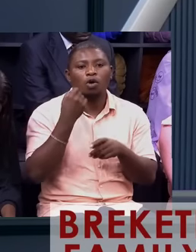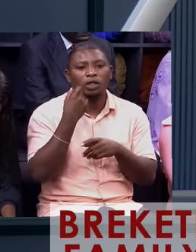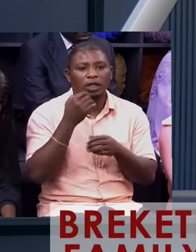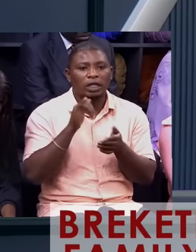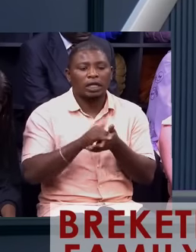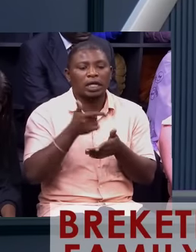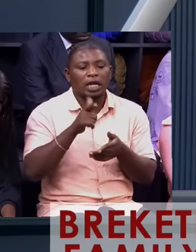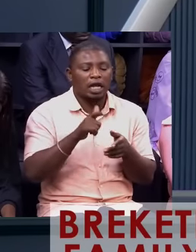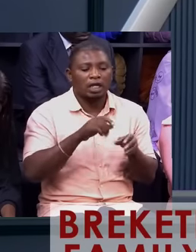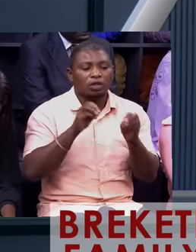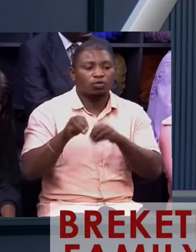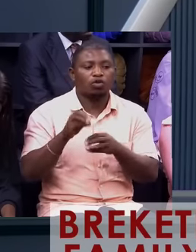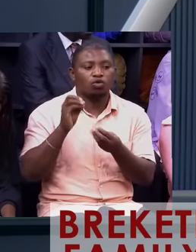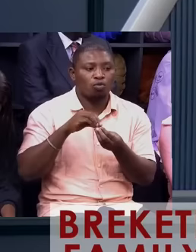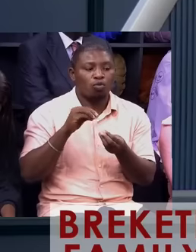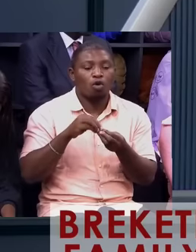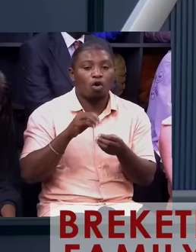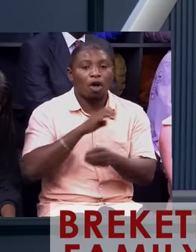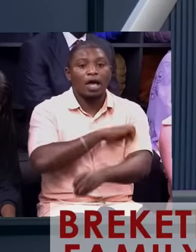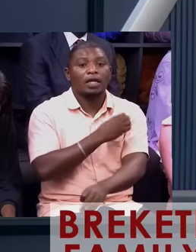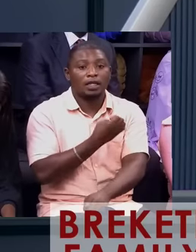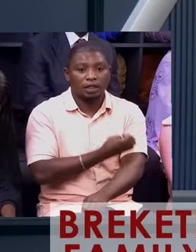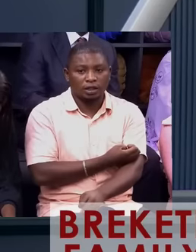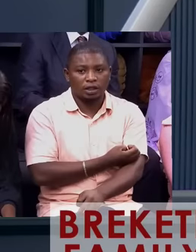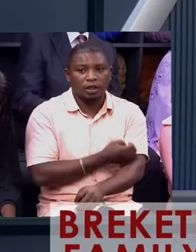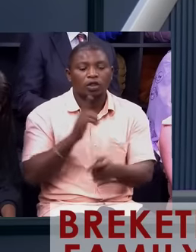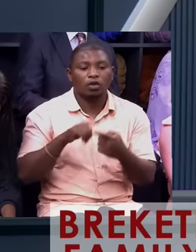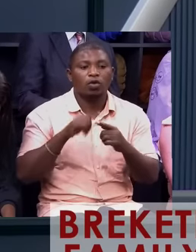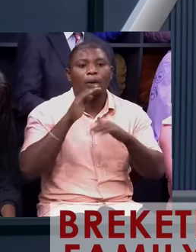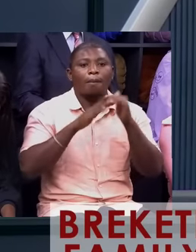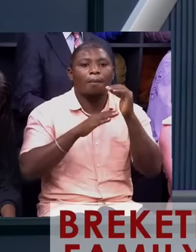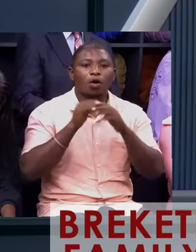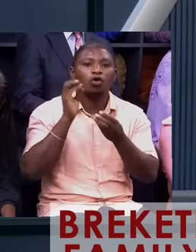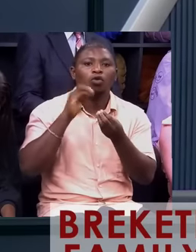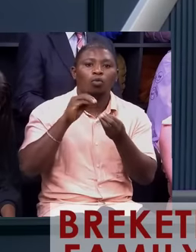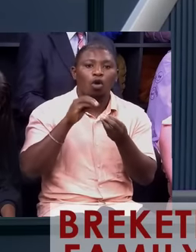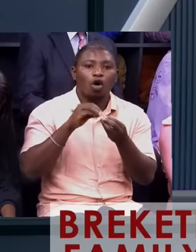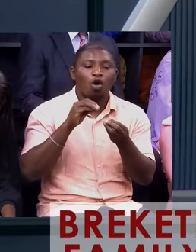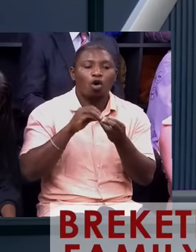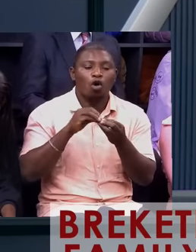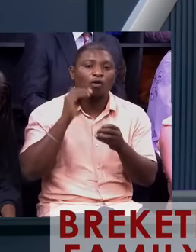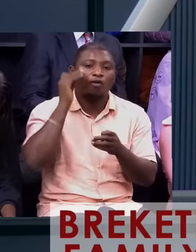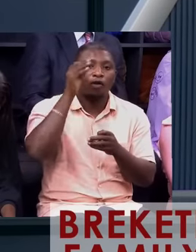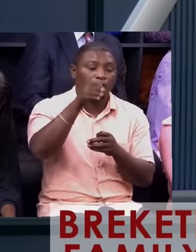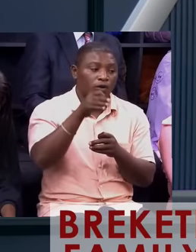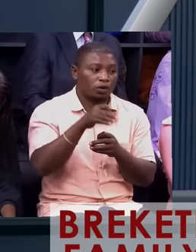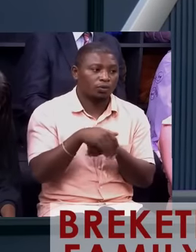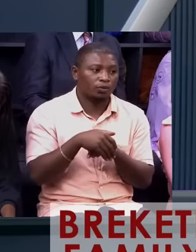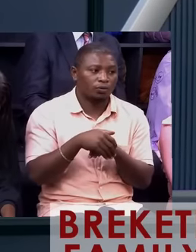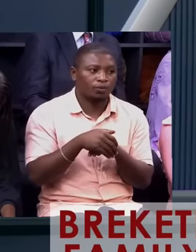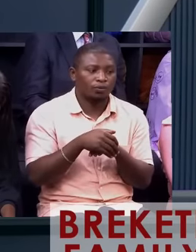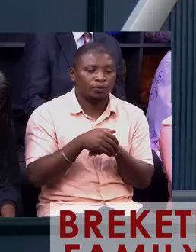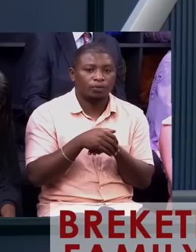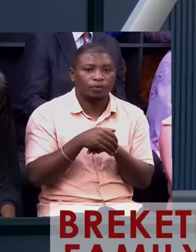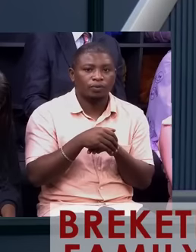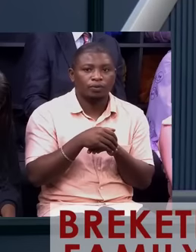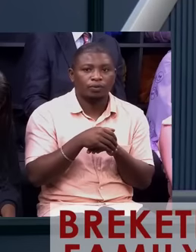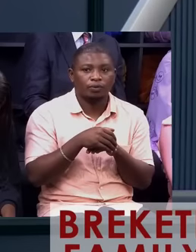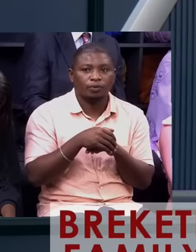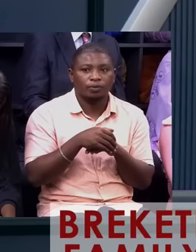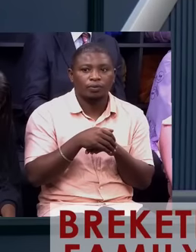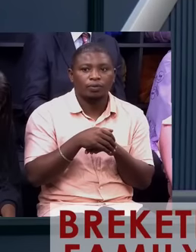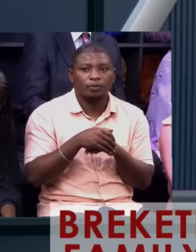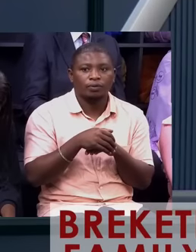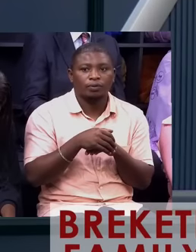energy in trying to develop and trying to build better future than burning burning burning man man go stand for your front like lter